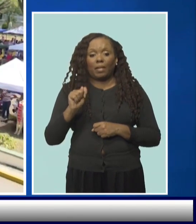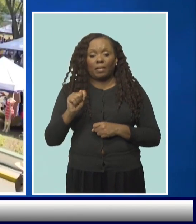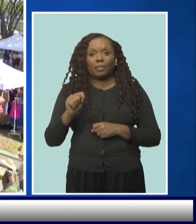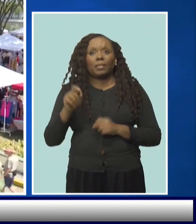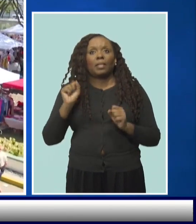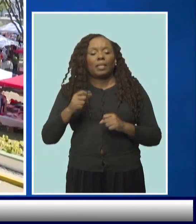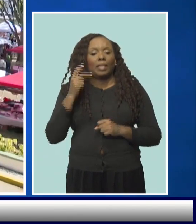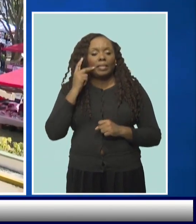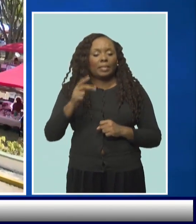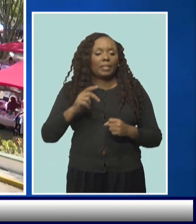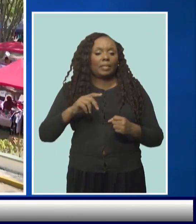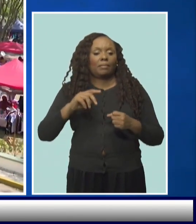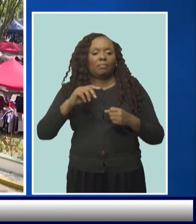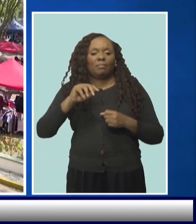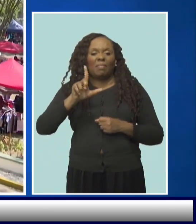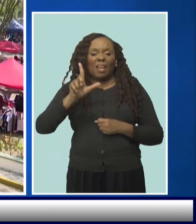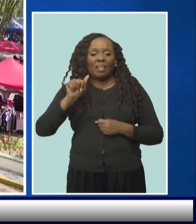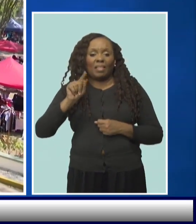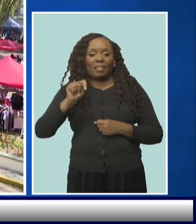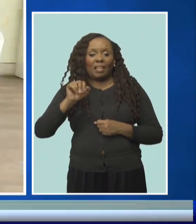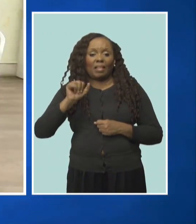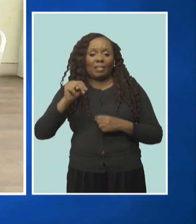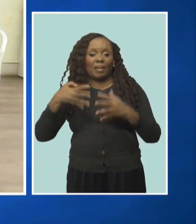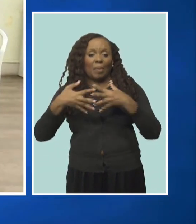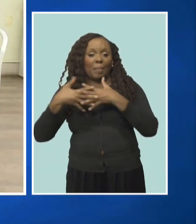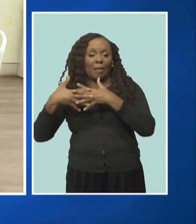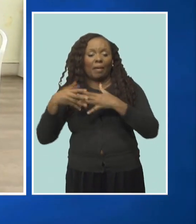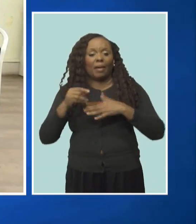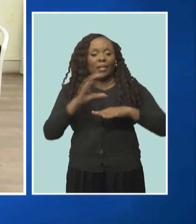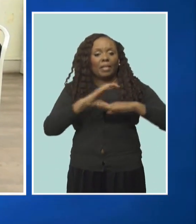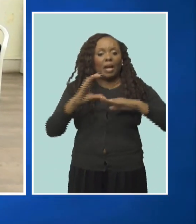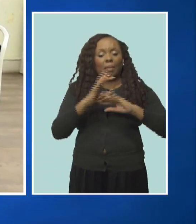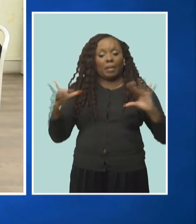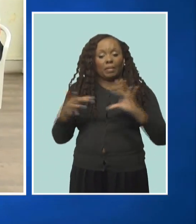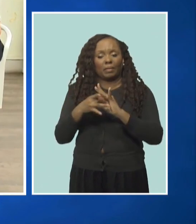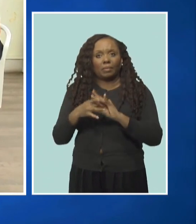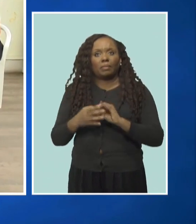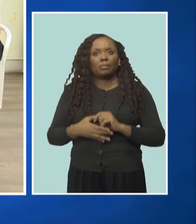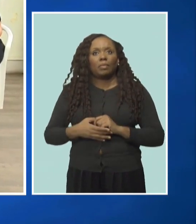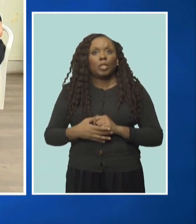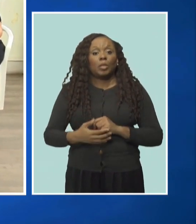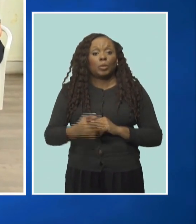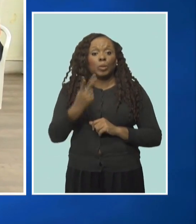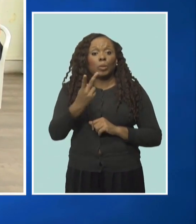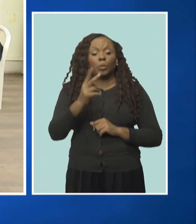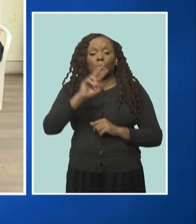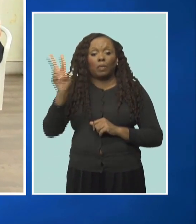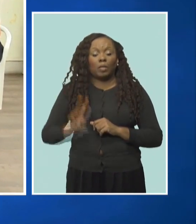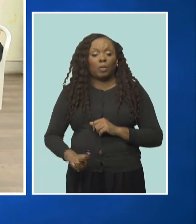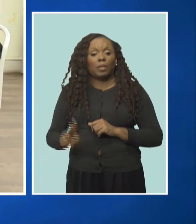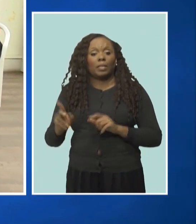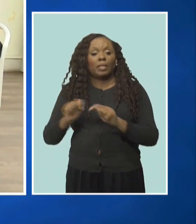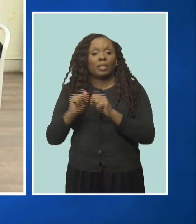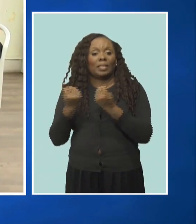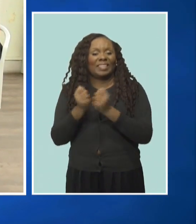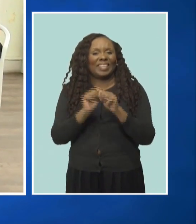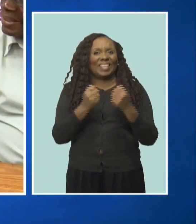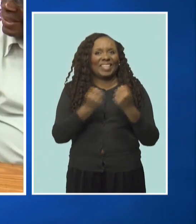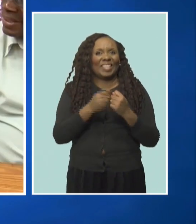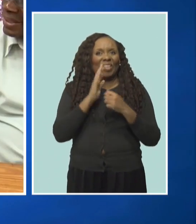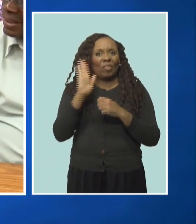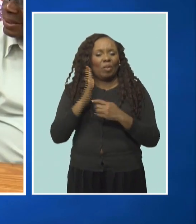Latin America and the Caribbean. There will be 2 Venezuelan teams, including 7 exhibitors and a